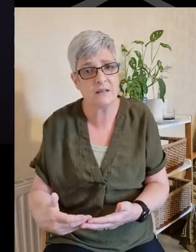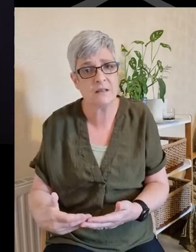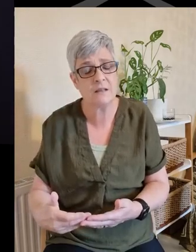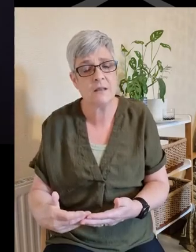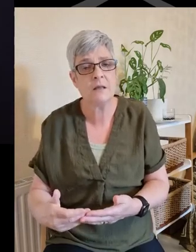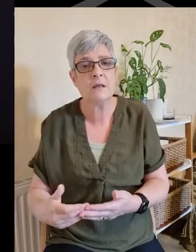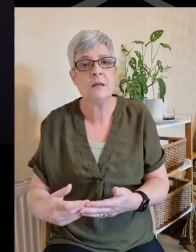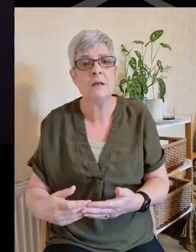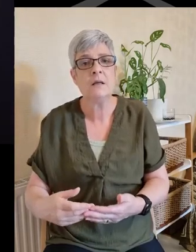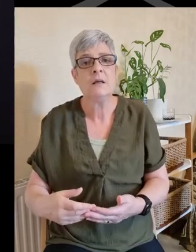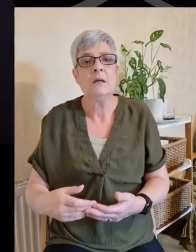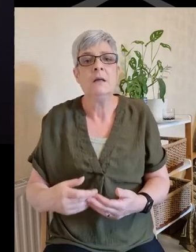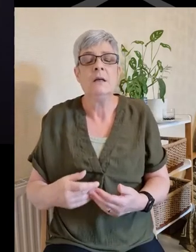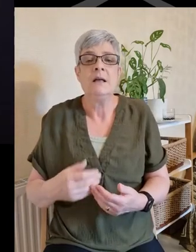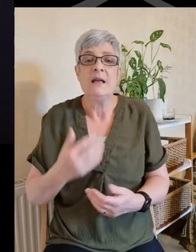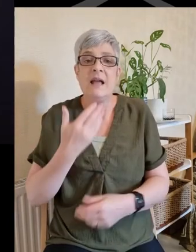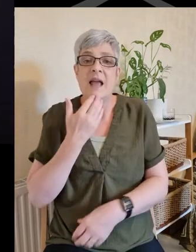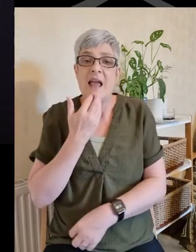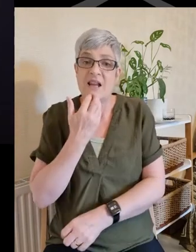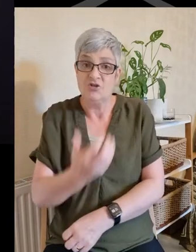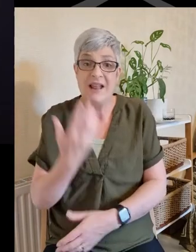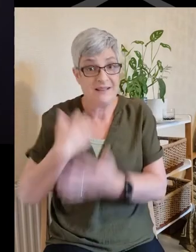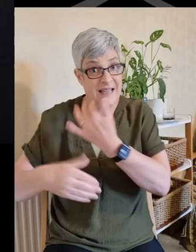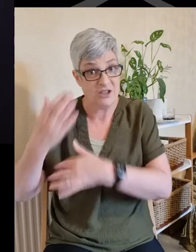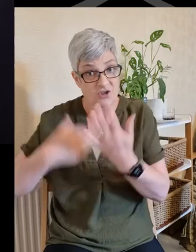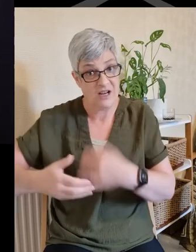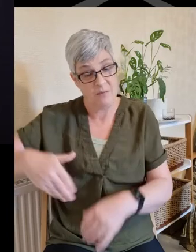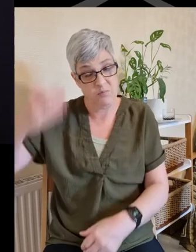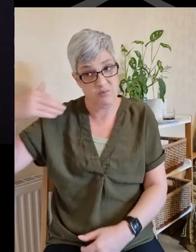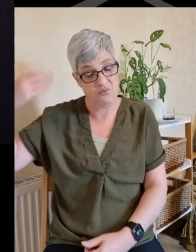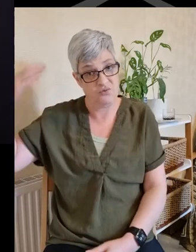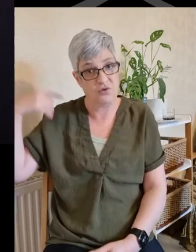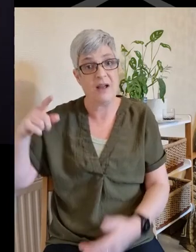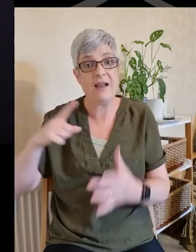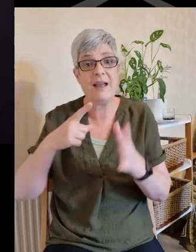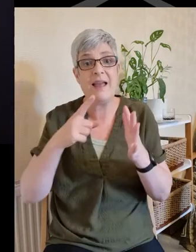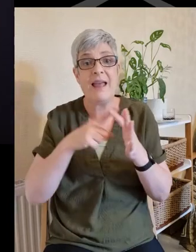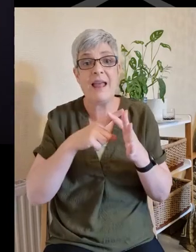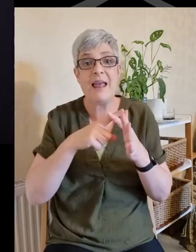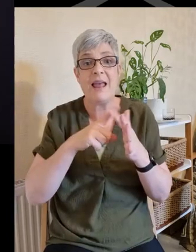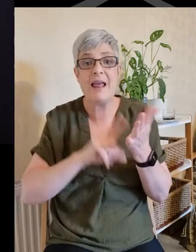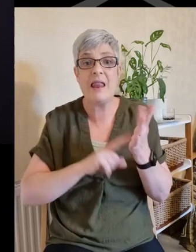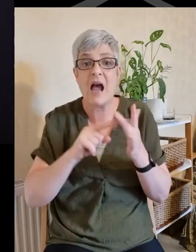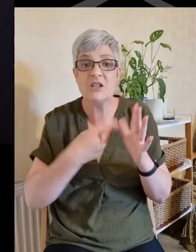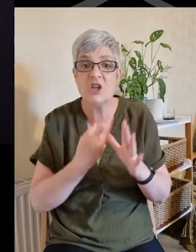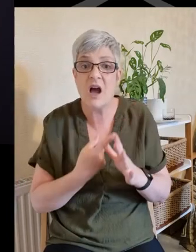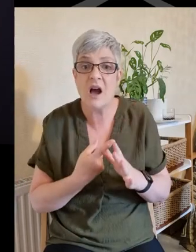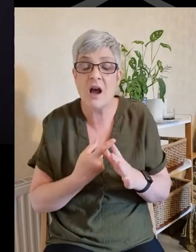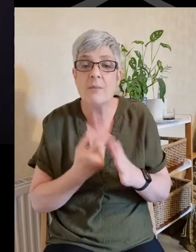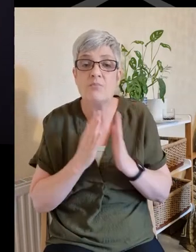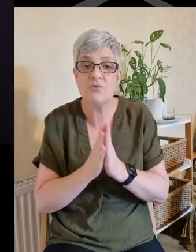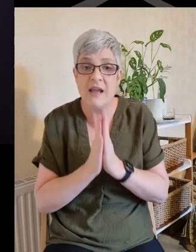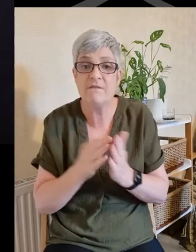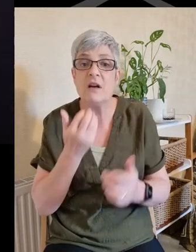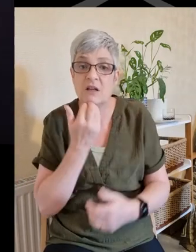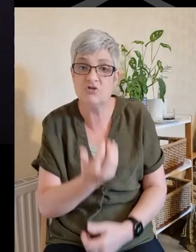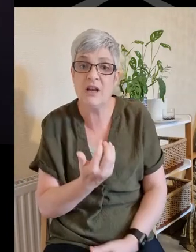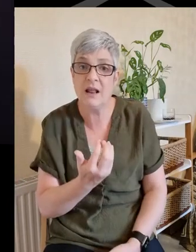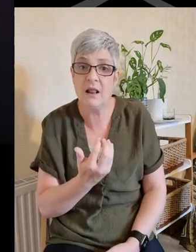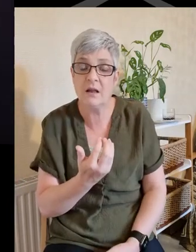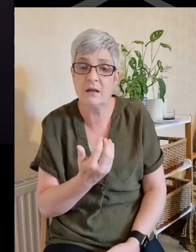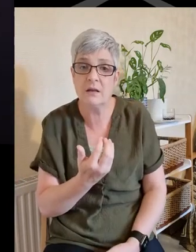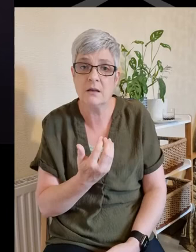Much earlier on in Israel's history, the prophet Elijah prayed for Israel as he